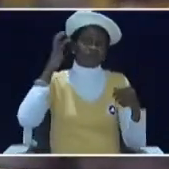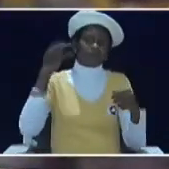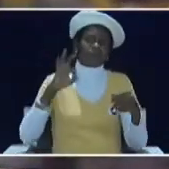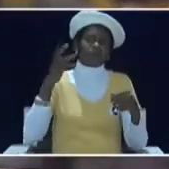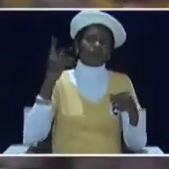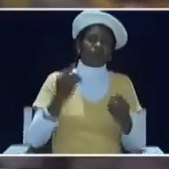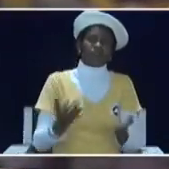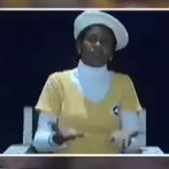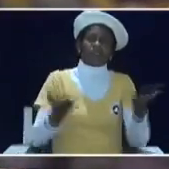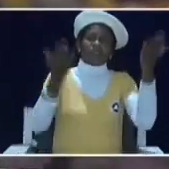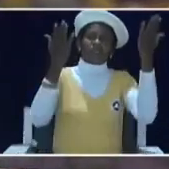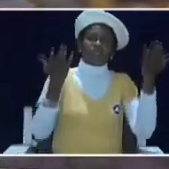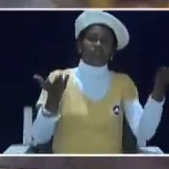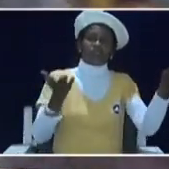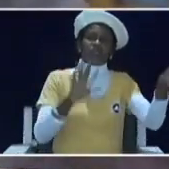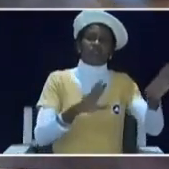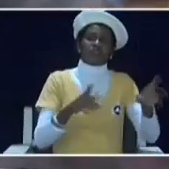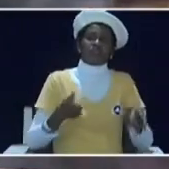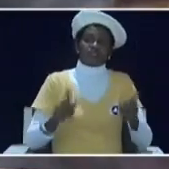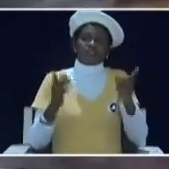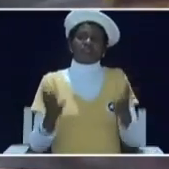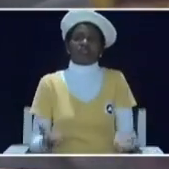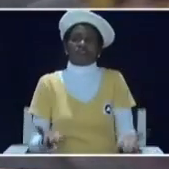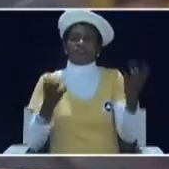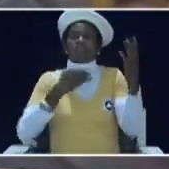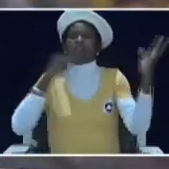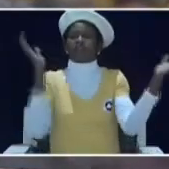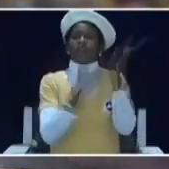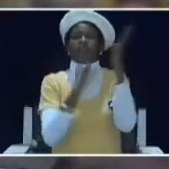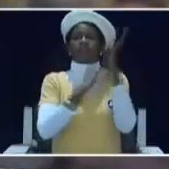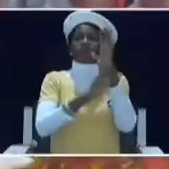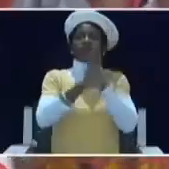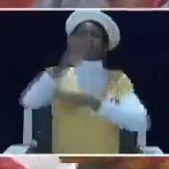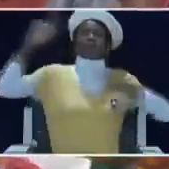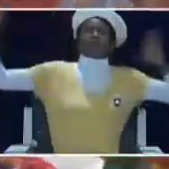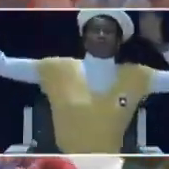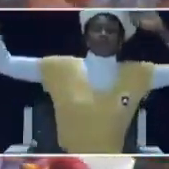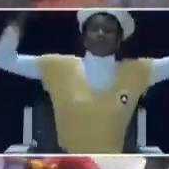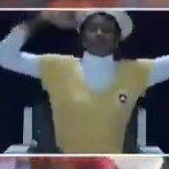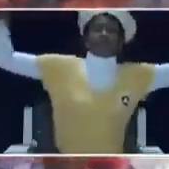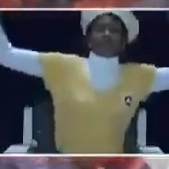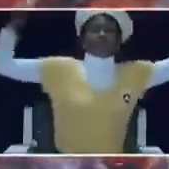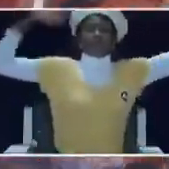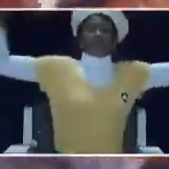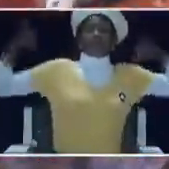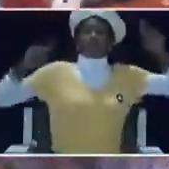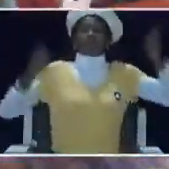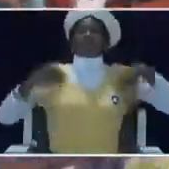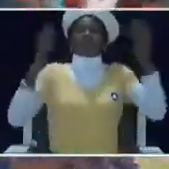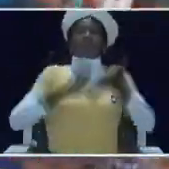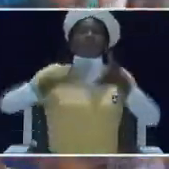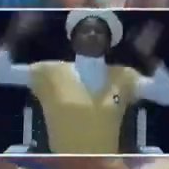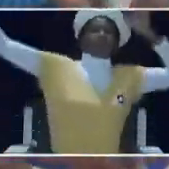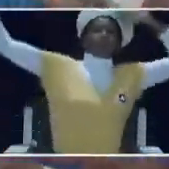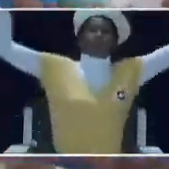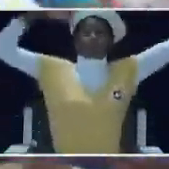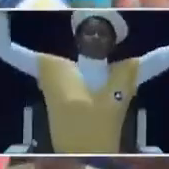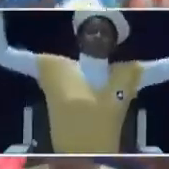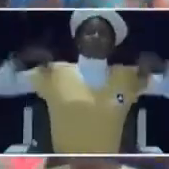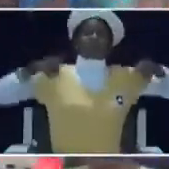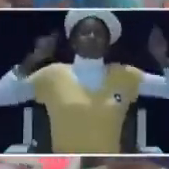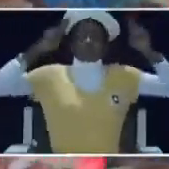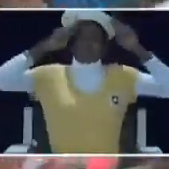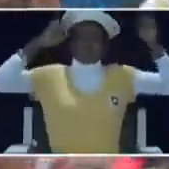of the dead. Let's rise up and praise God. Let's give Him glory. Let's honor